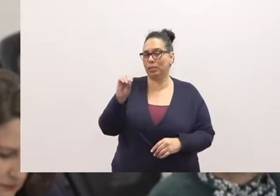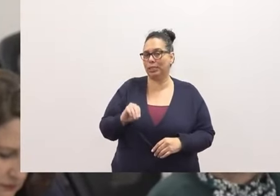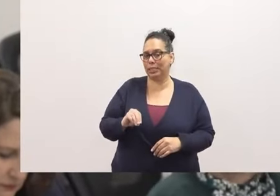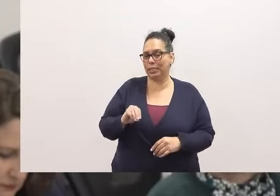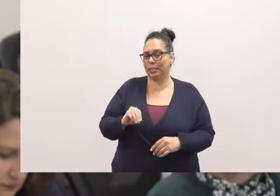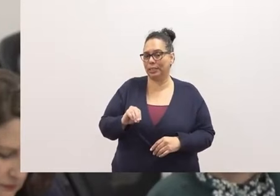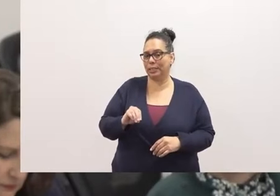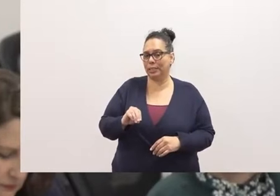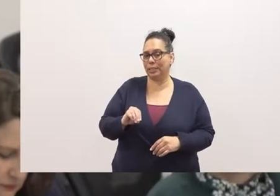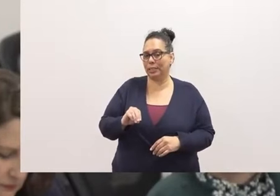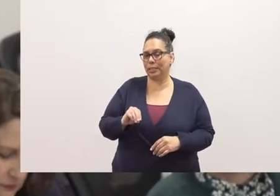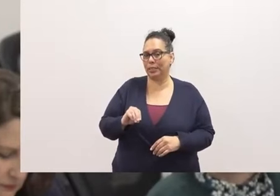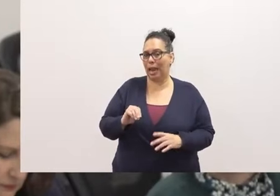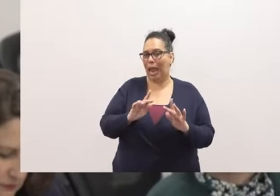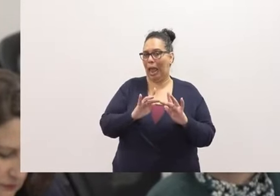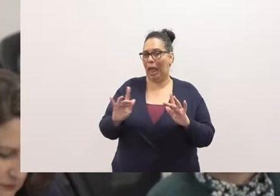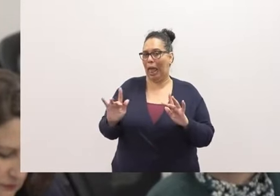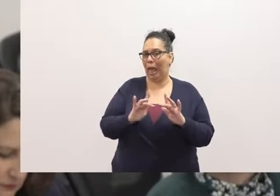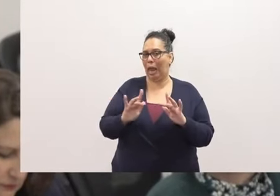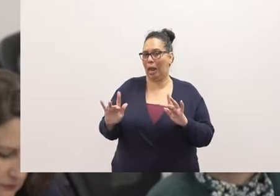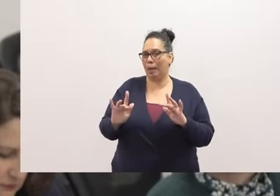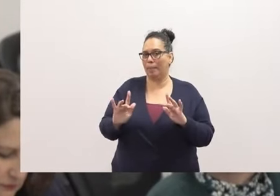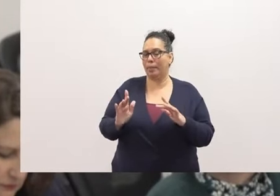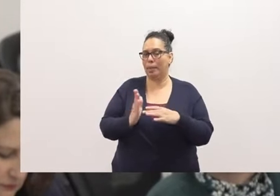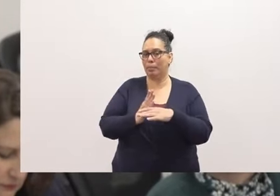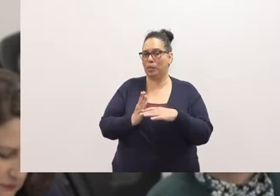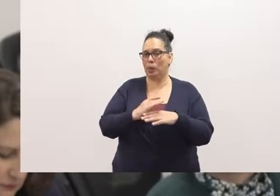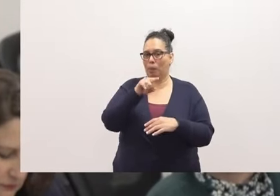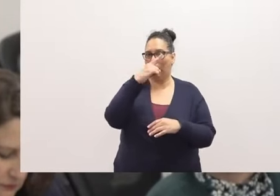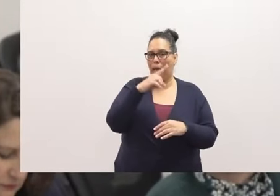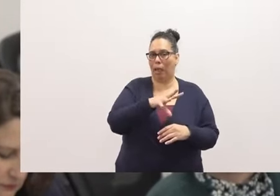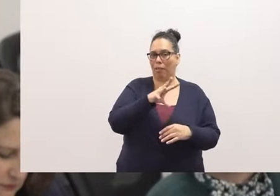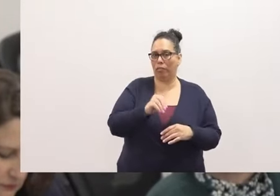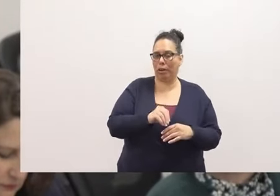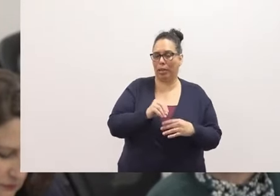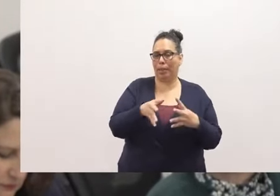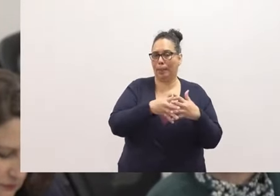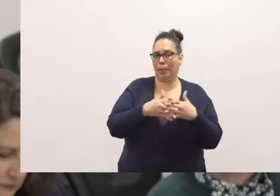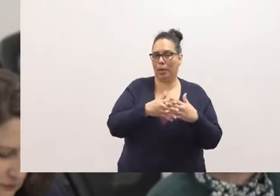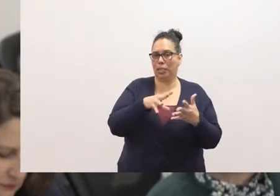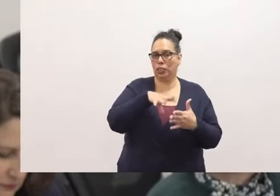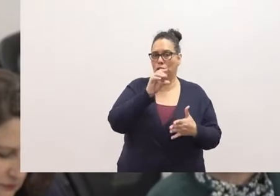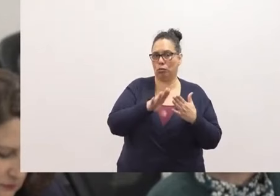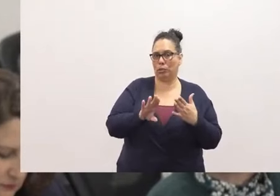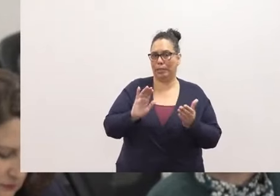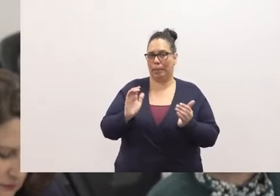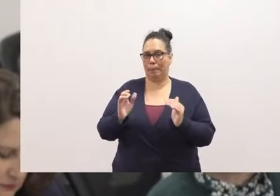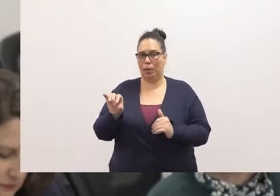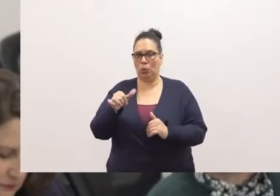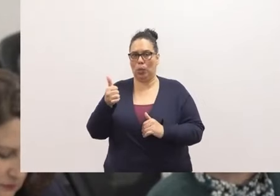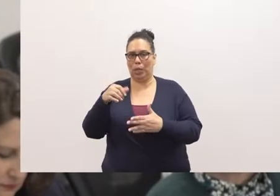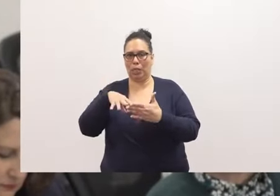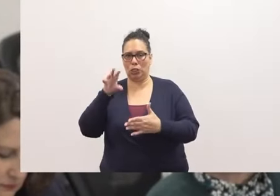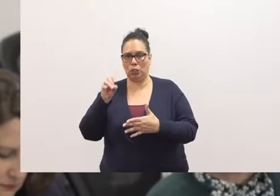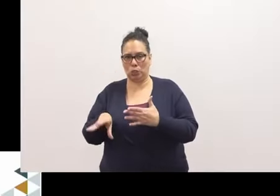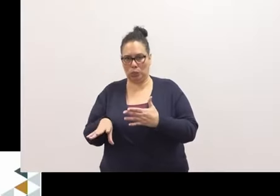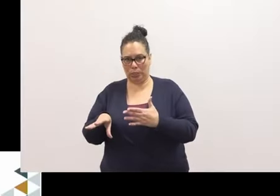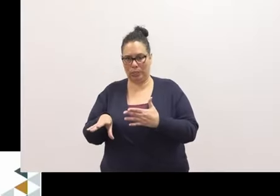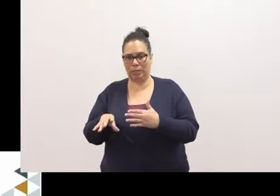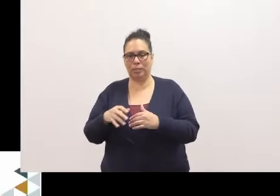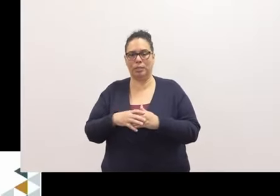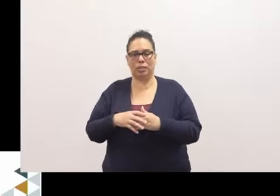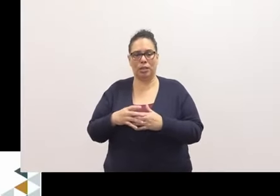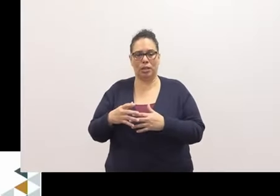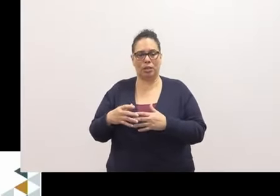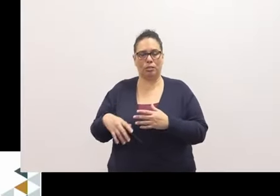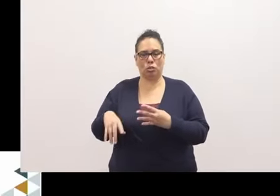we observed a 17% gap between Black African American students and all other students earning a 3 or higher